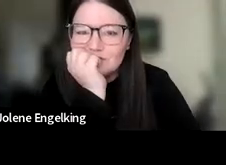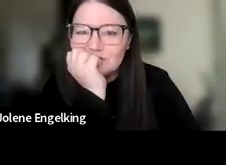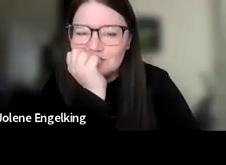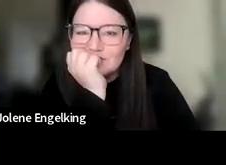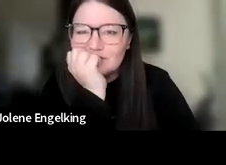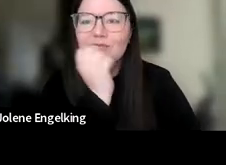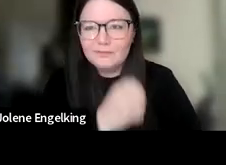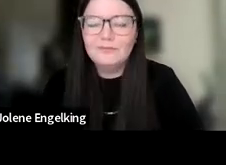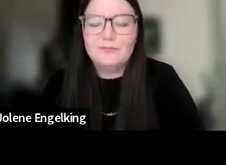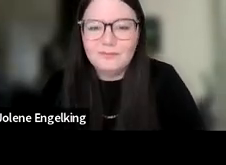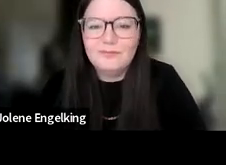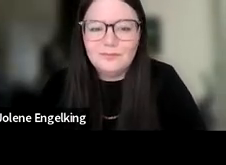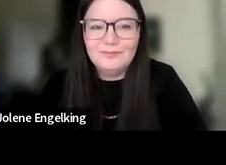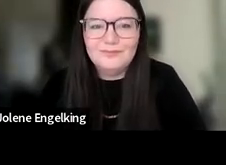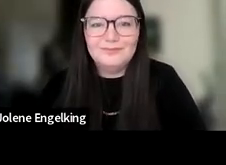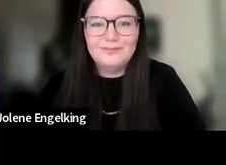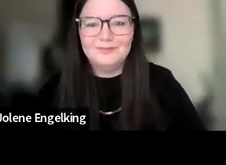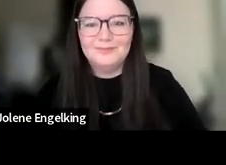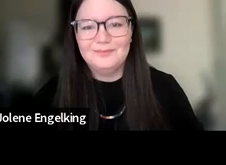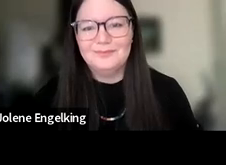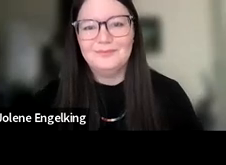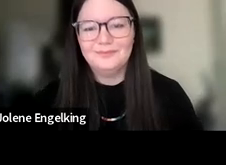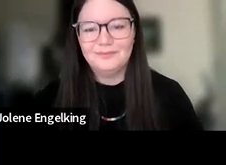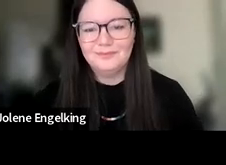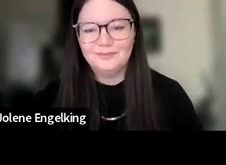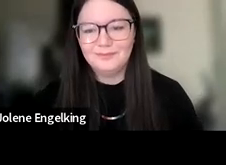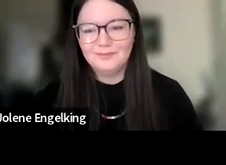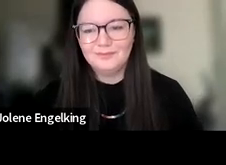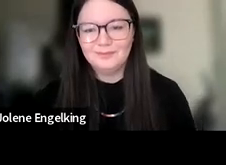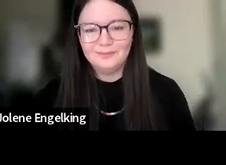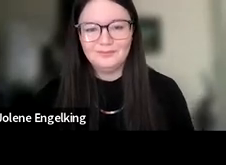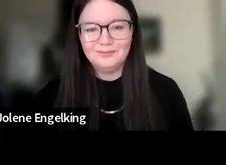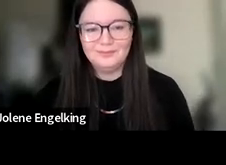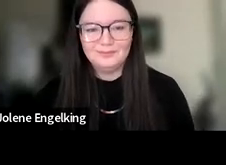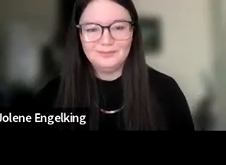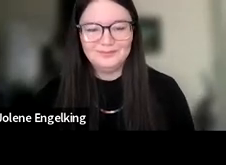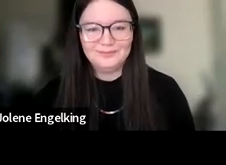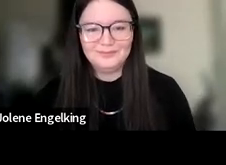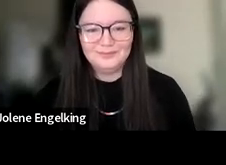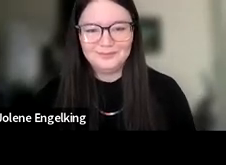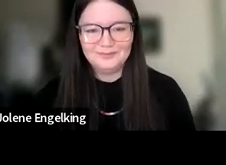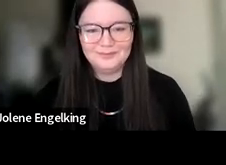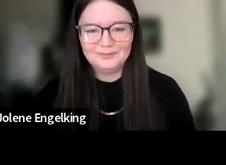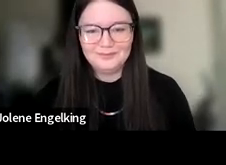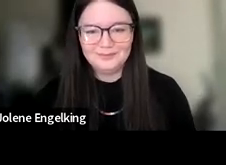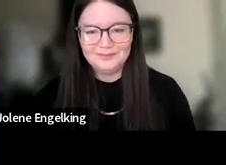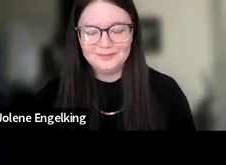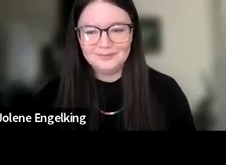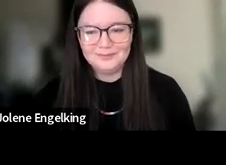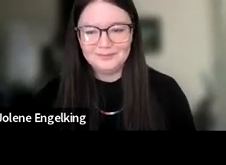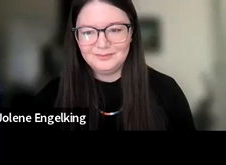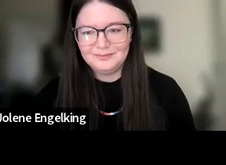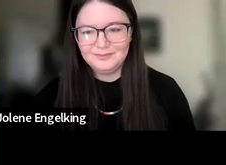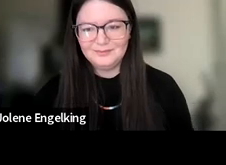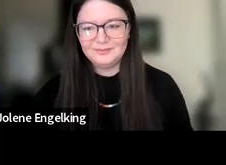specific sexual assault services for survivors. The training and technical assistance kickoff webinar that you all are participating in